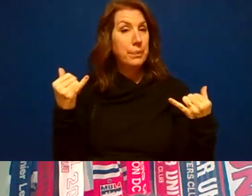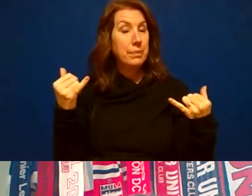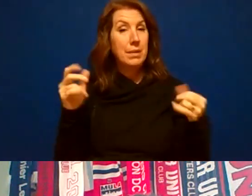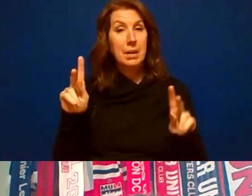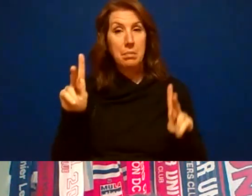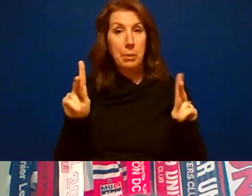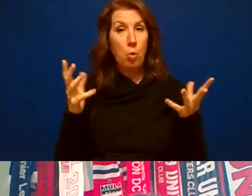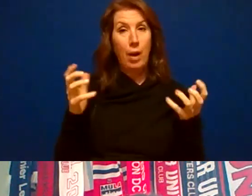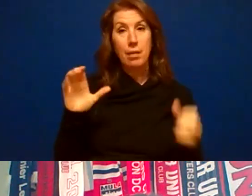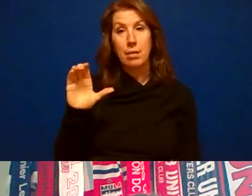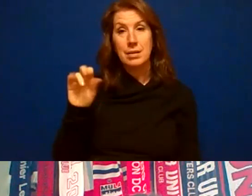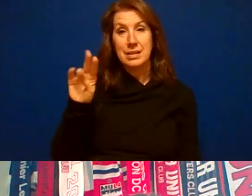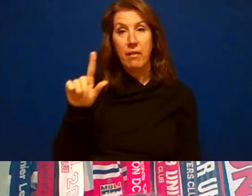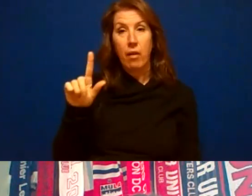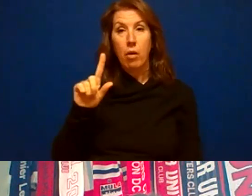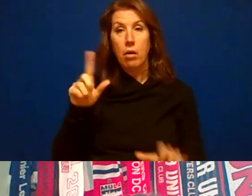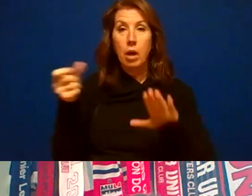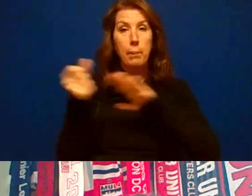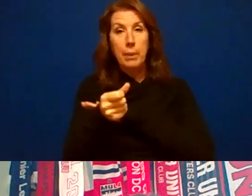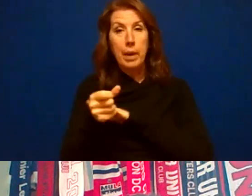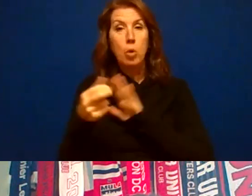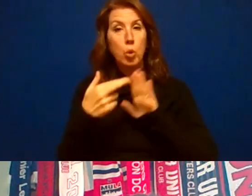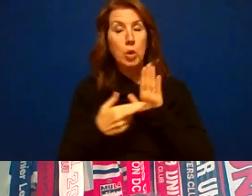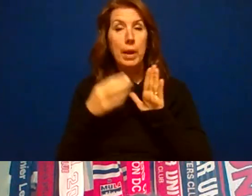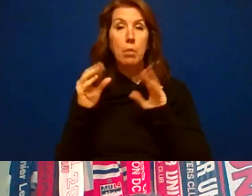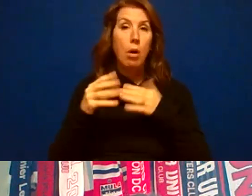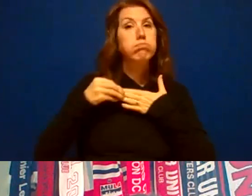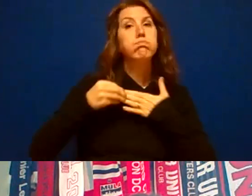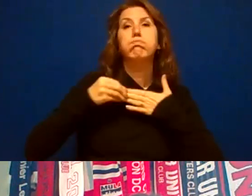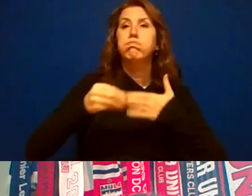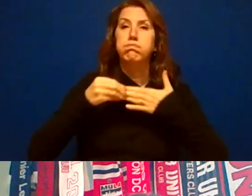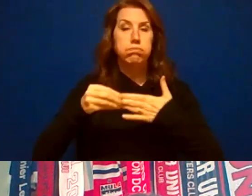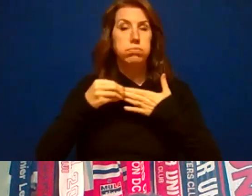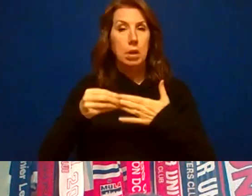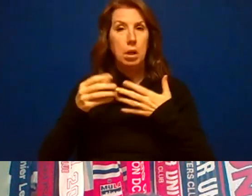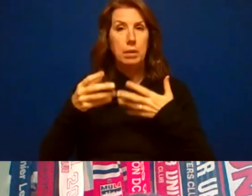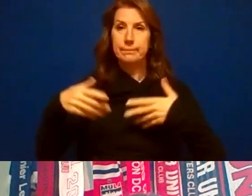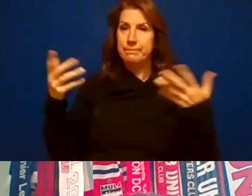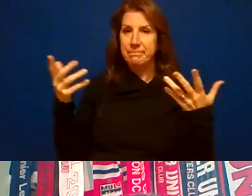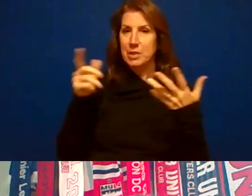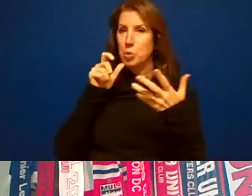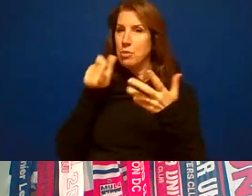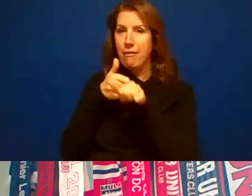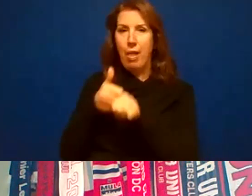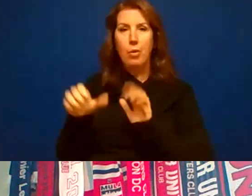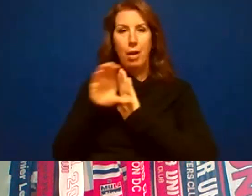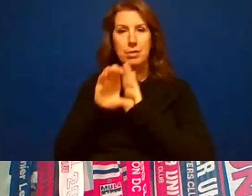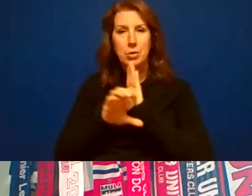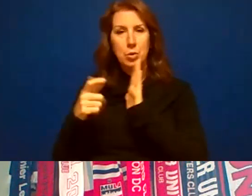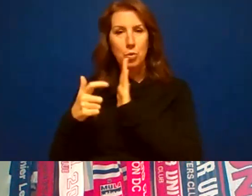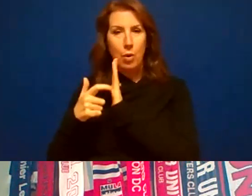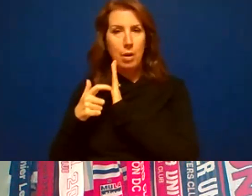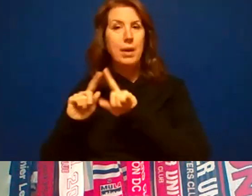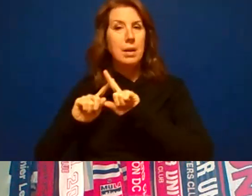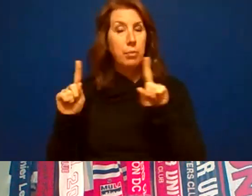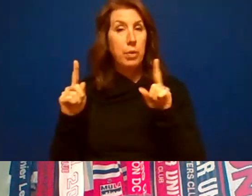the civil commitment standards looser and looser and looser, notwithstanding the constitutional requirements, but they actually made